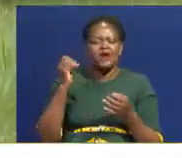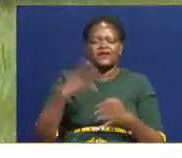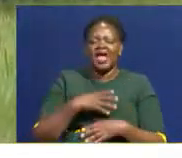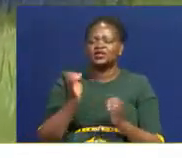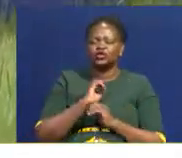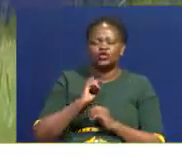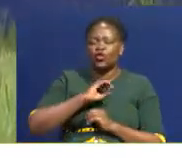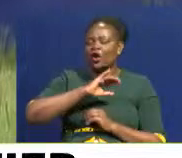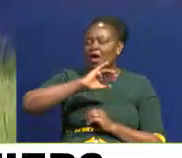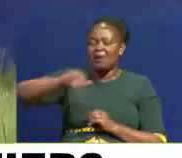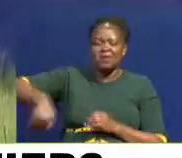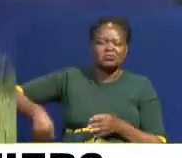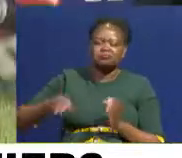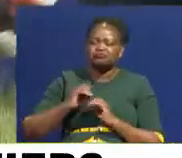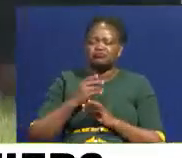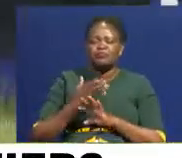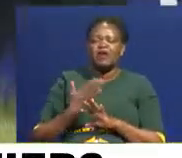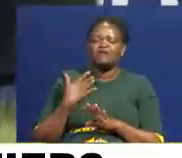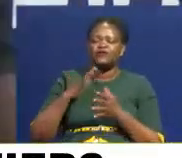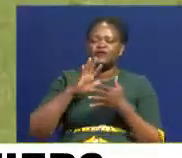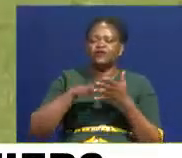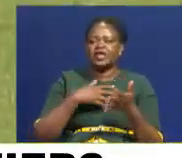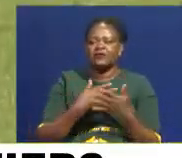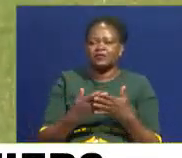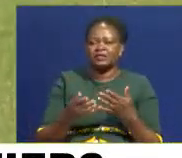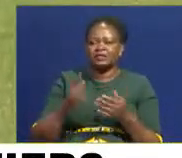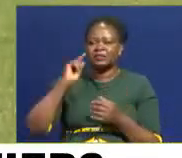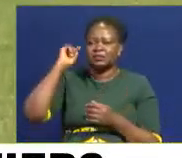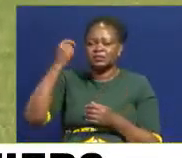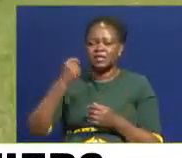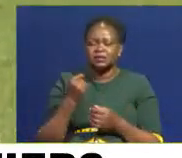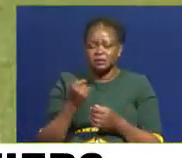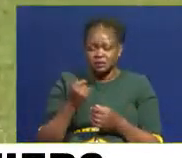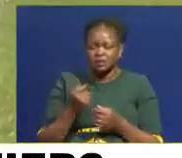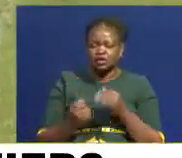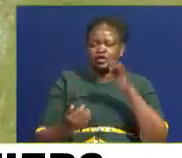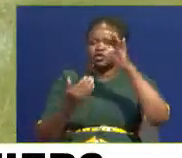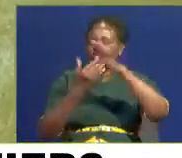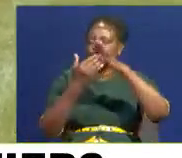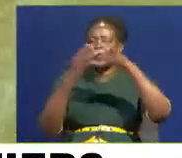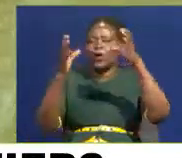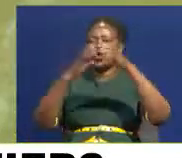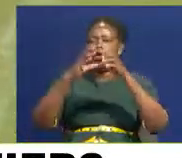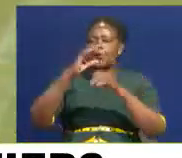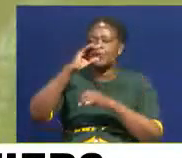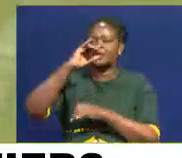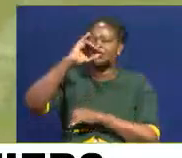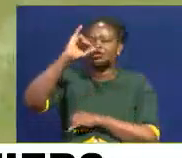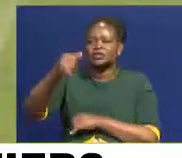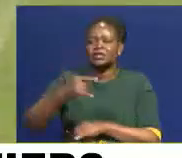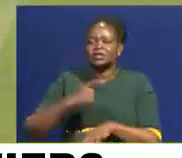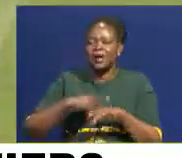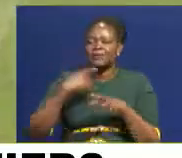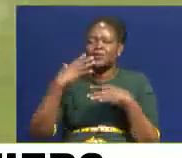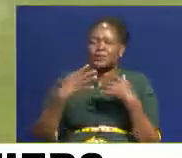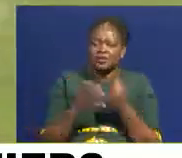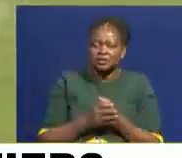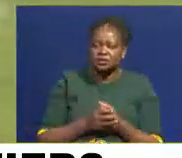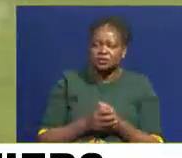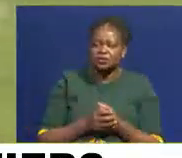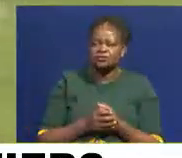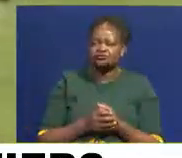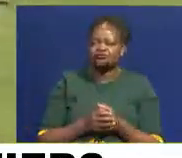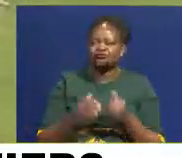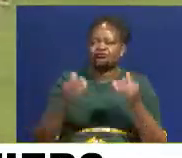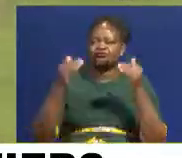of Cameroon ahead of the crucial fixtures. Kenya is parched at the top of Group J after they played out to a goalless draw